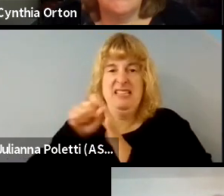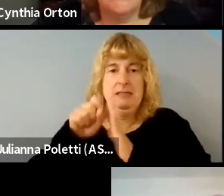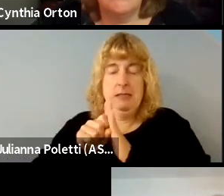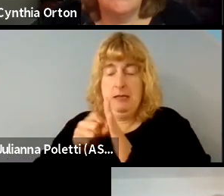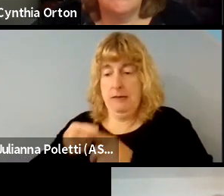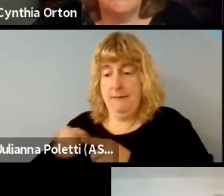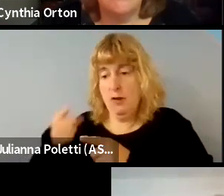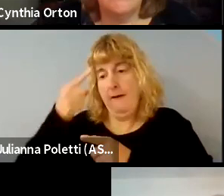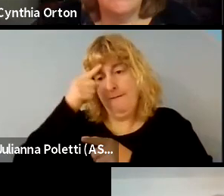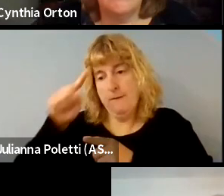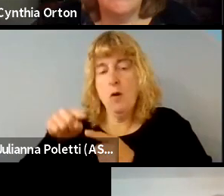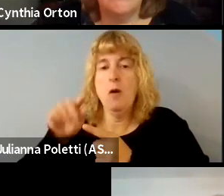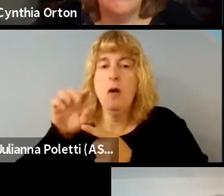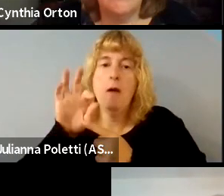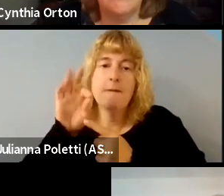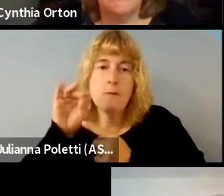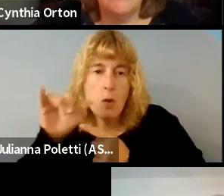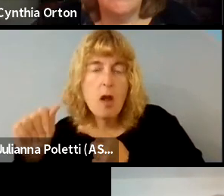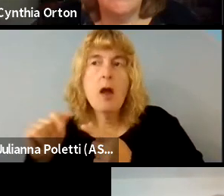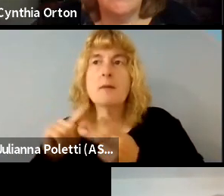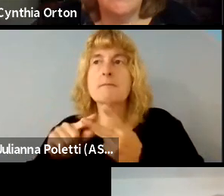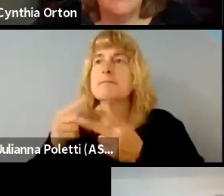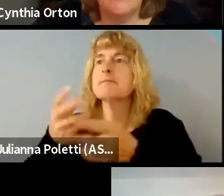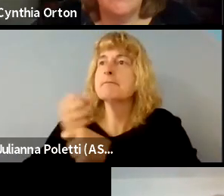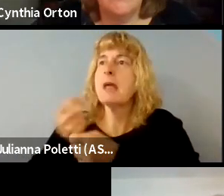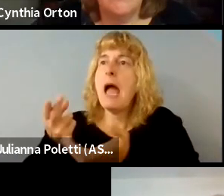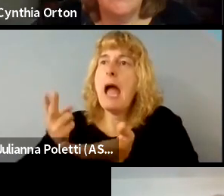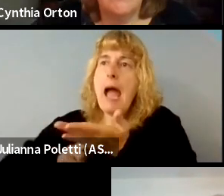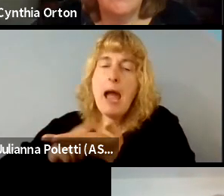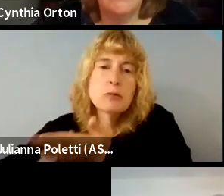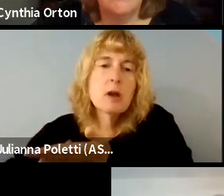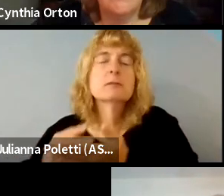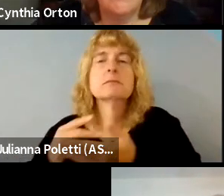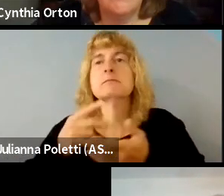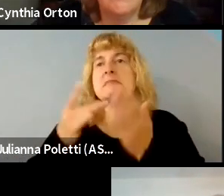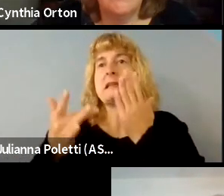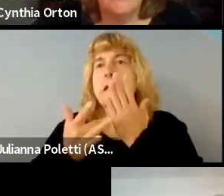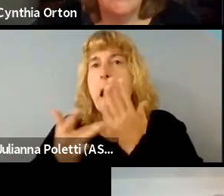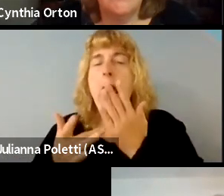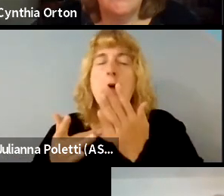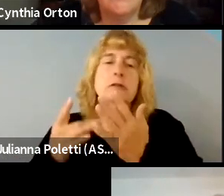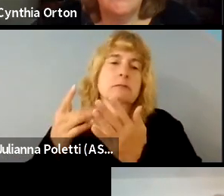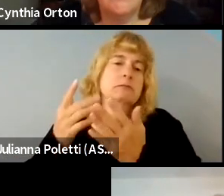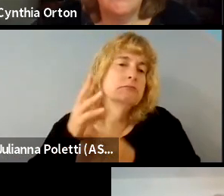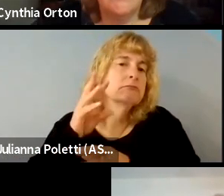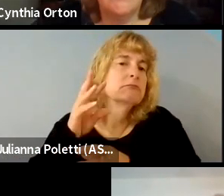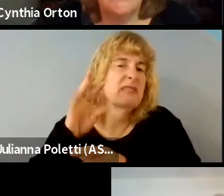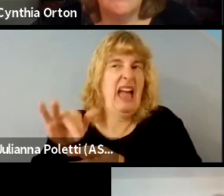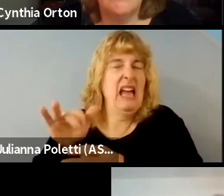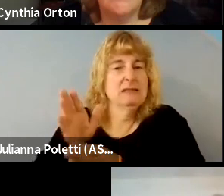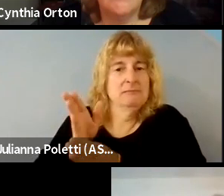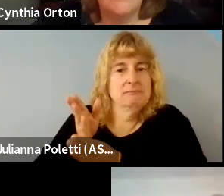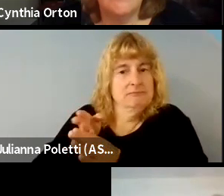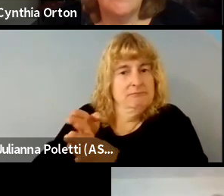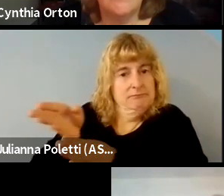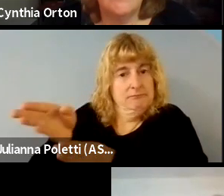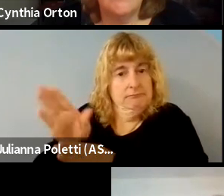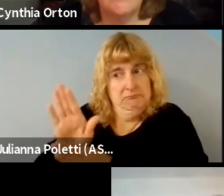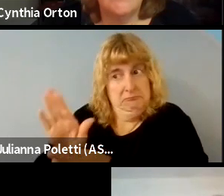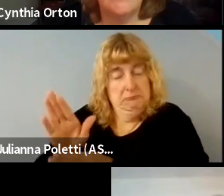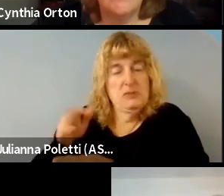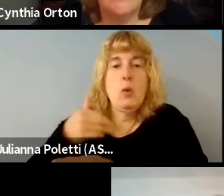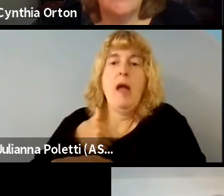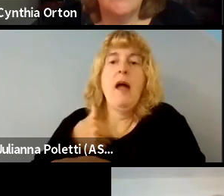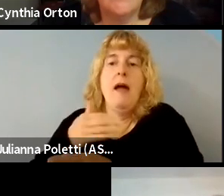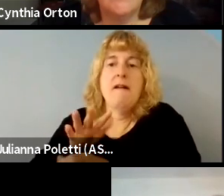also do procurement, the contracts, the DTMB technology area. So we have enough attorneys to cover